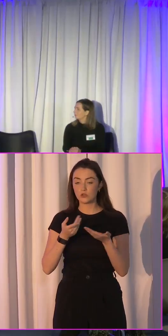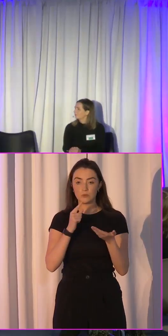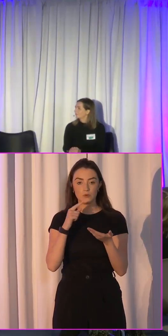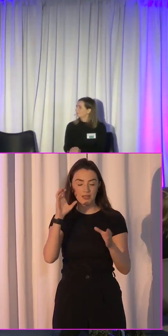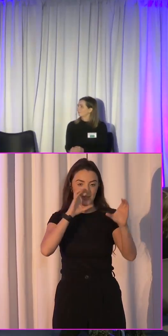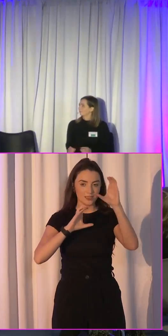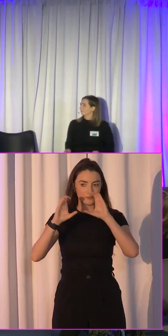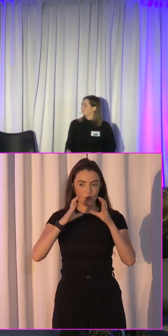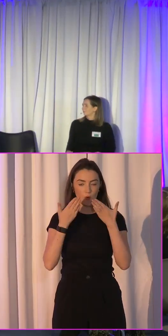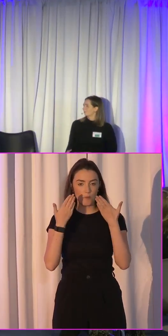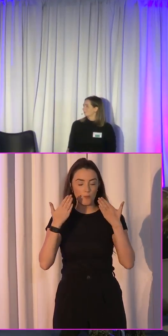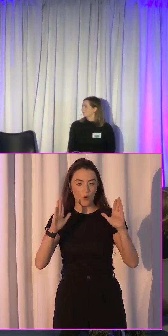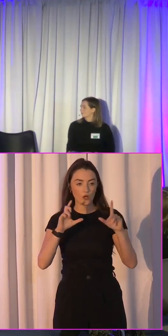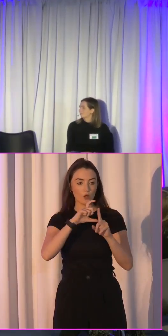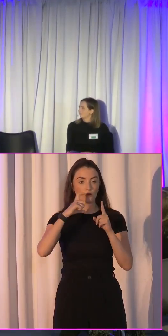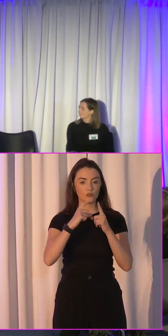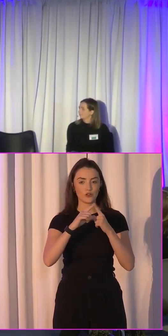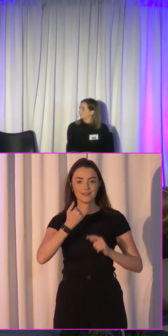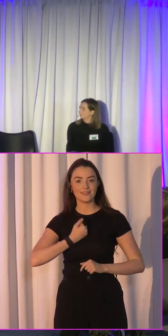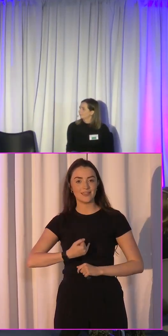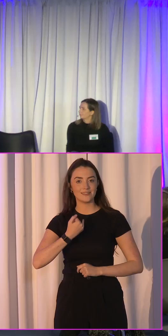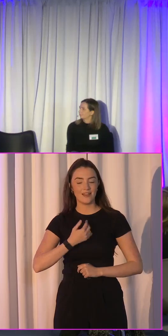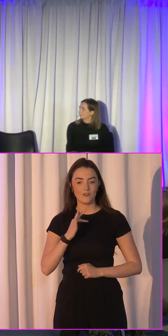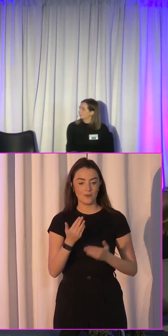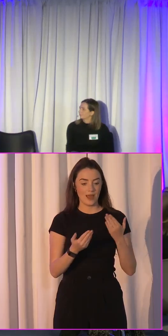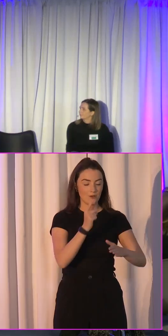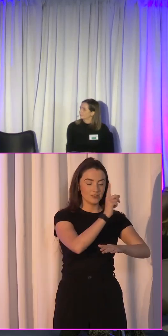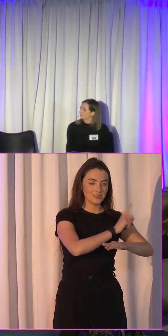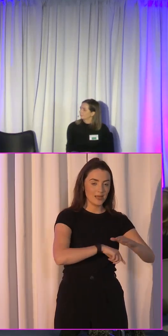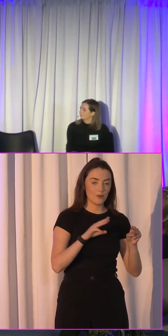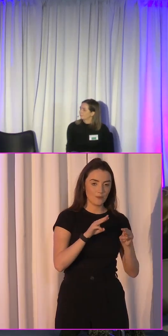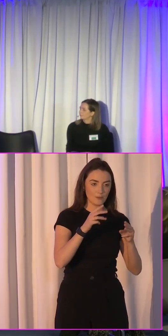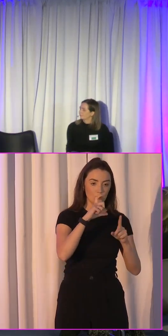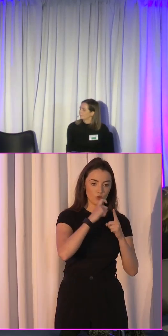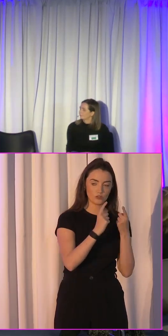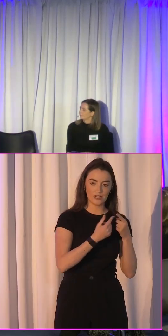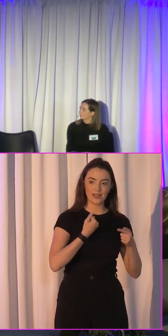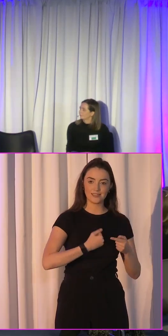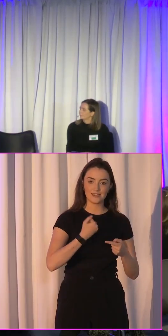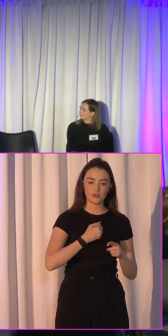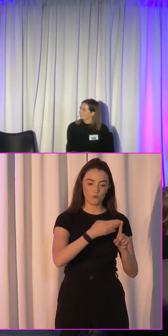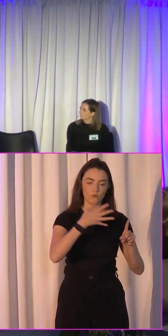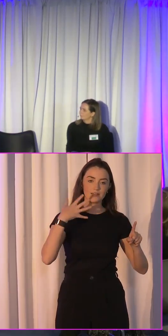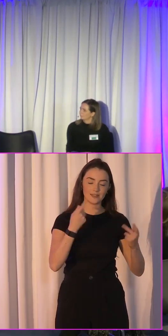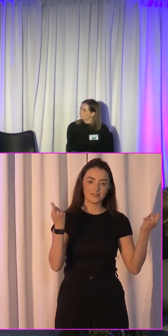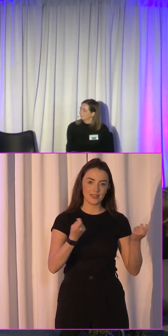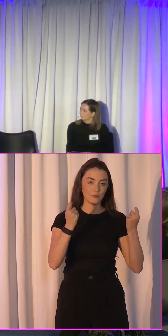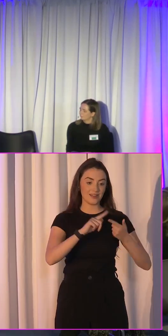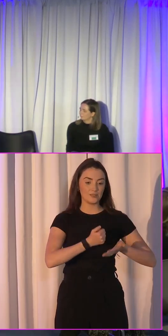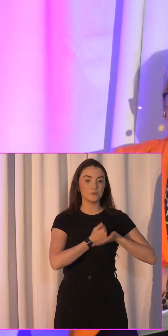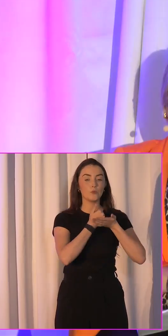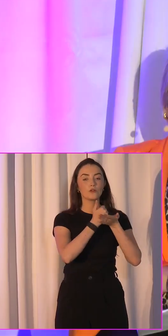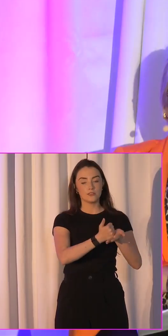very broad lens culture and identity, from how disabled people's culture and identity is recognised, celebrated and